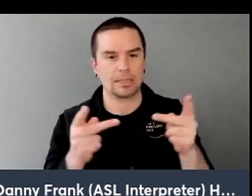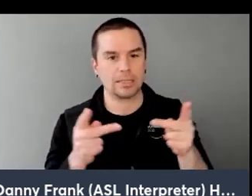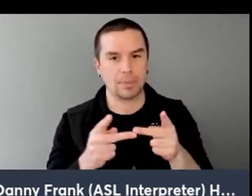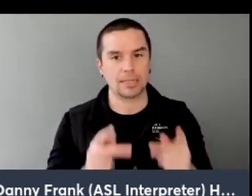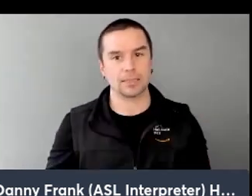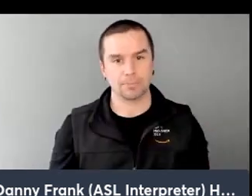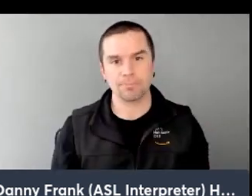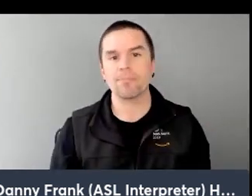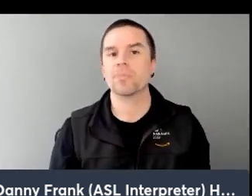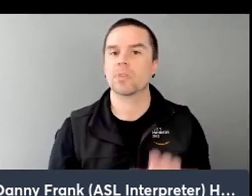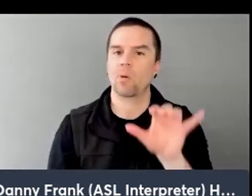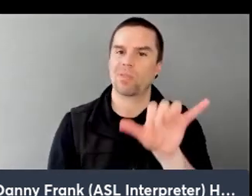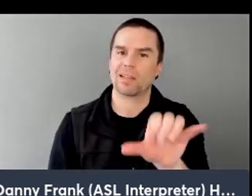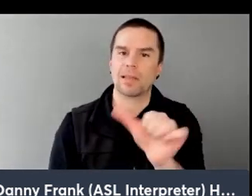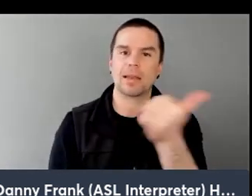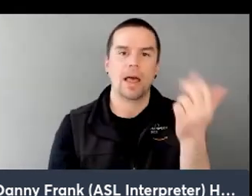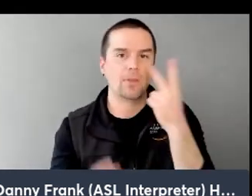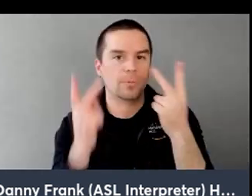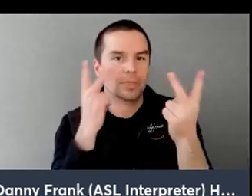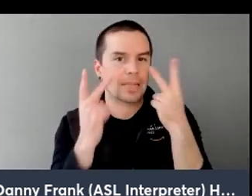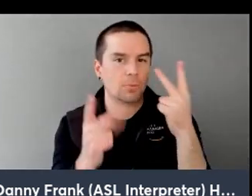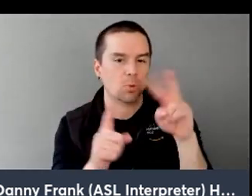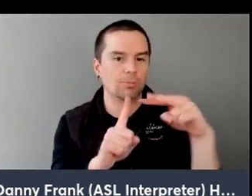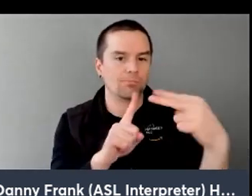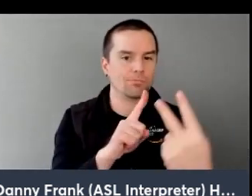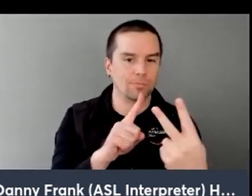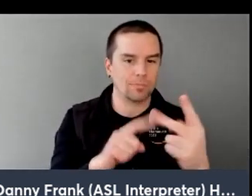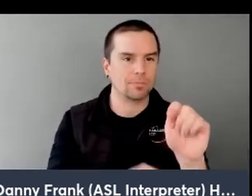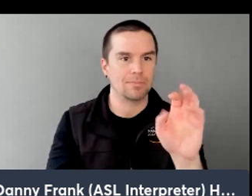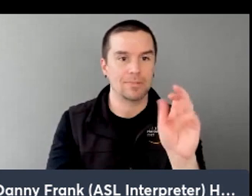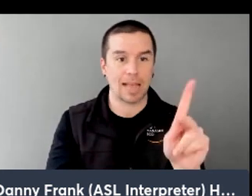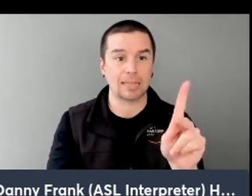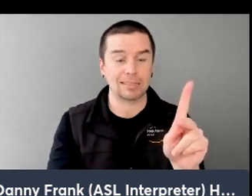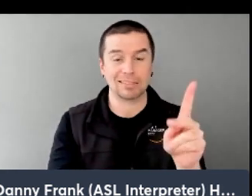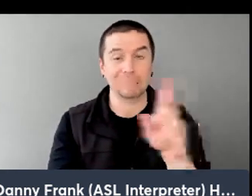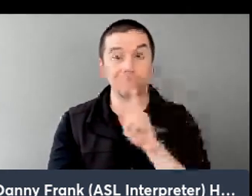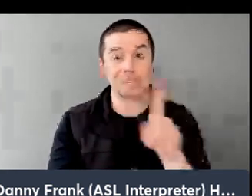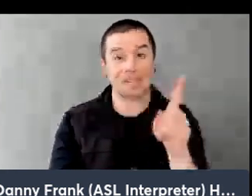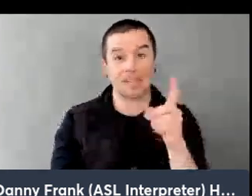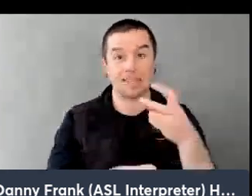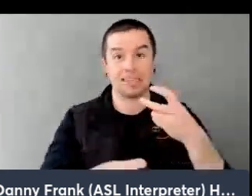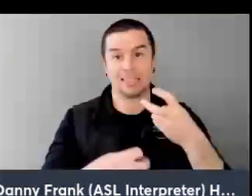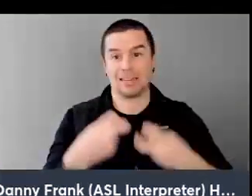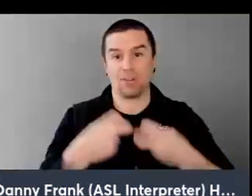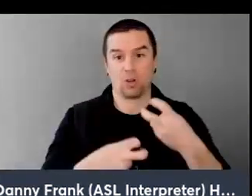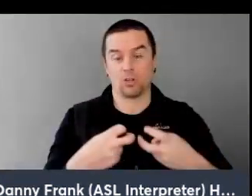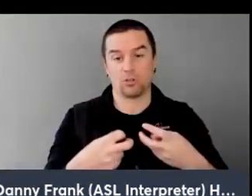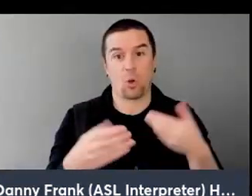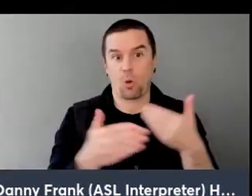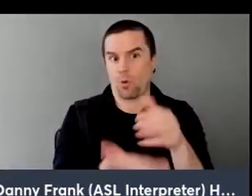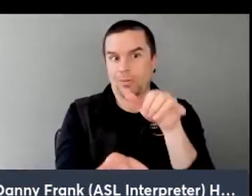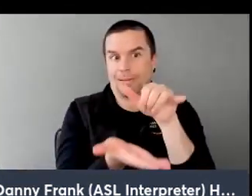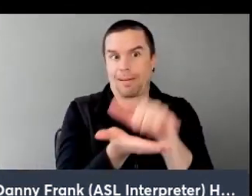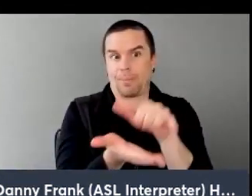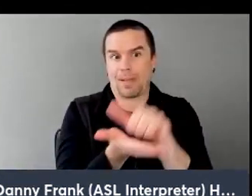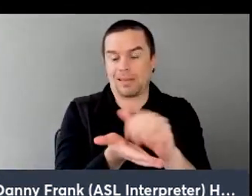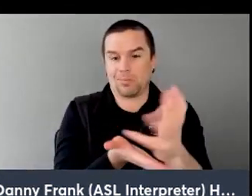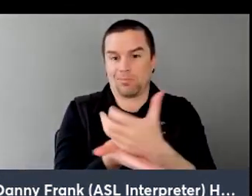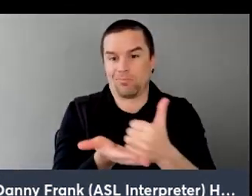that's another perceptual task for which is actually very hard, like impossible to almost gather any real